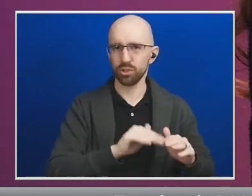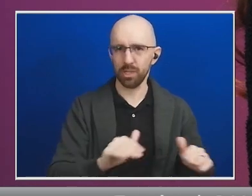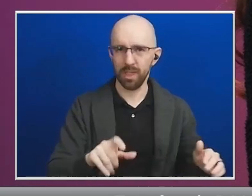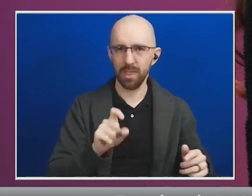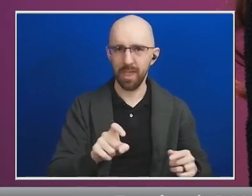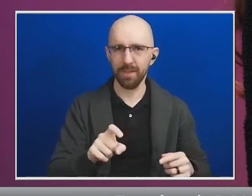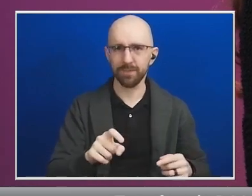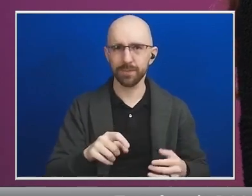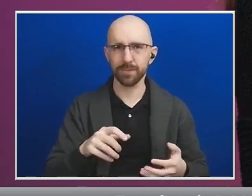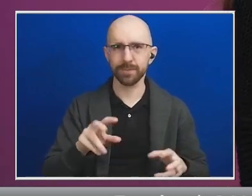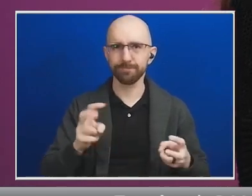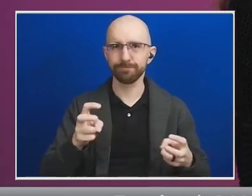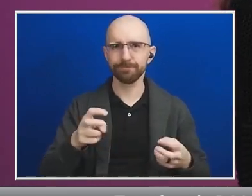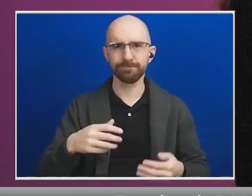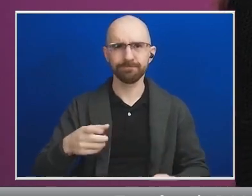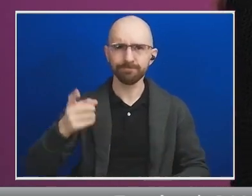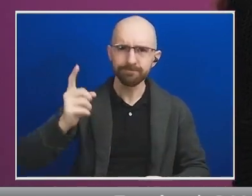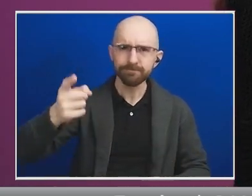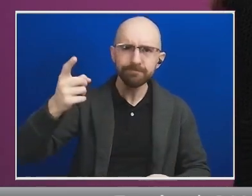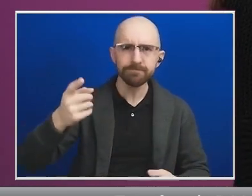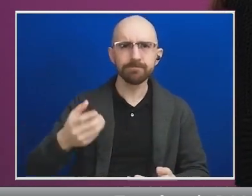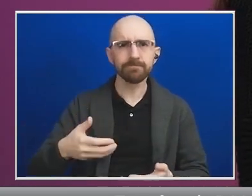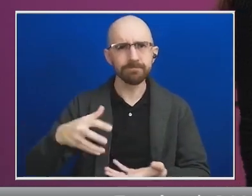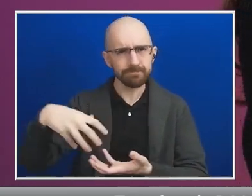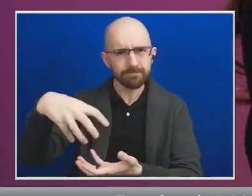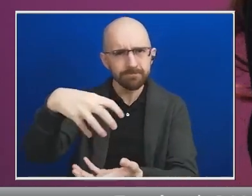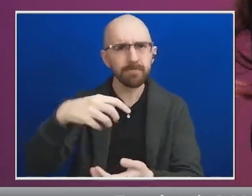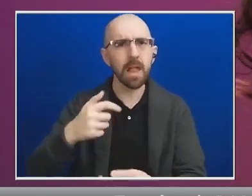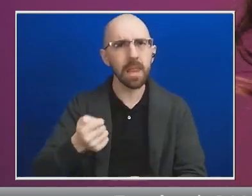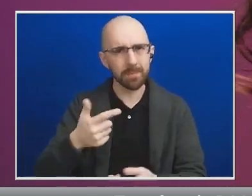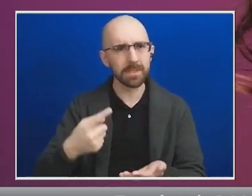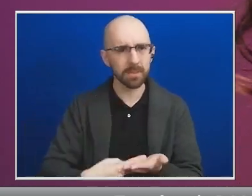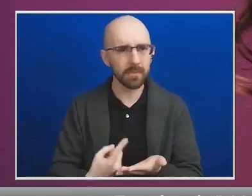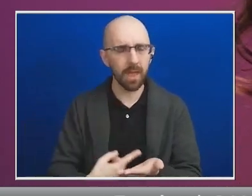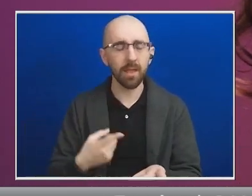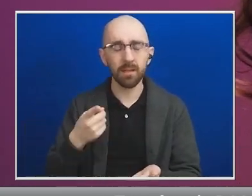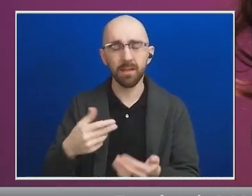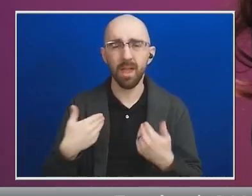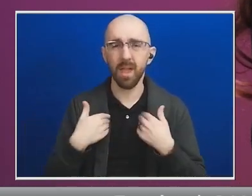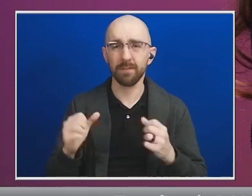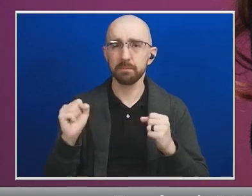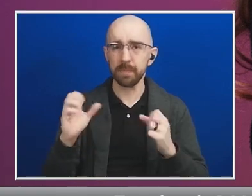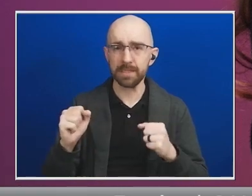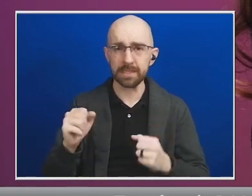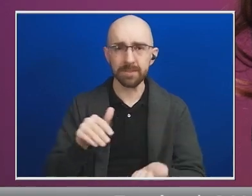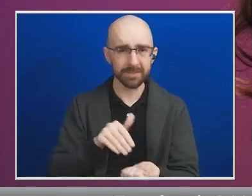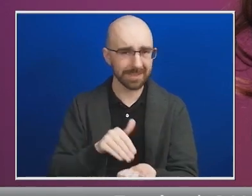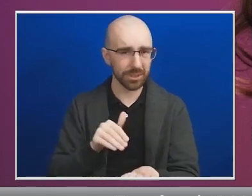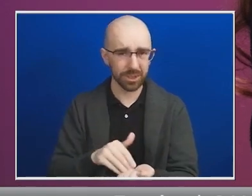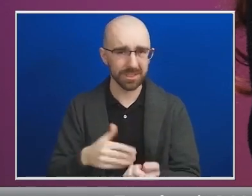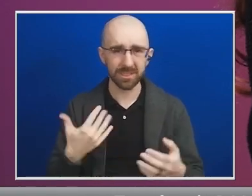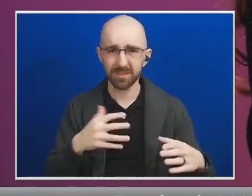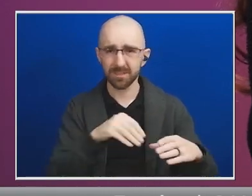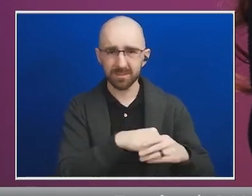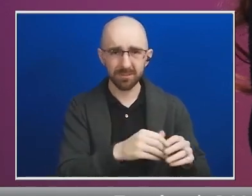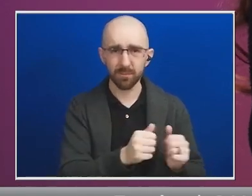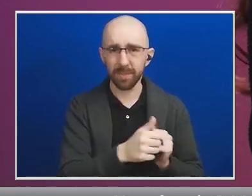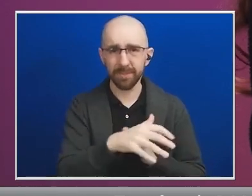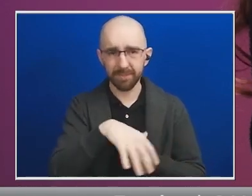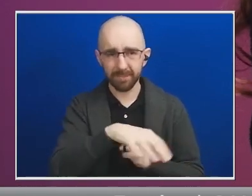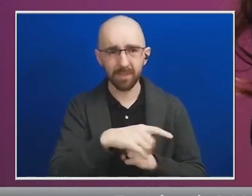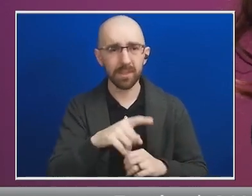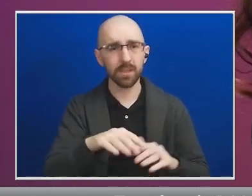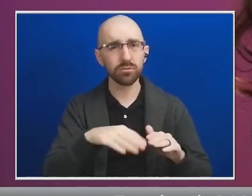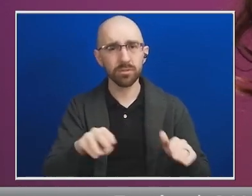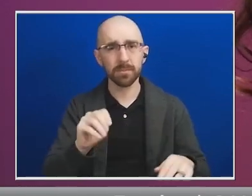in a while. Absolutely. And then we got in with some amazing physicians and people at whether Children's Mercy, KU